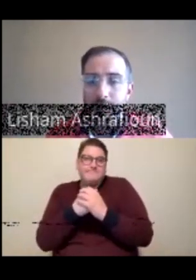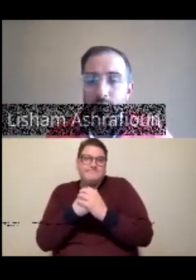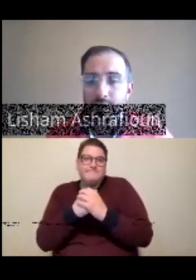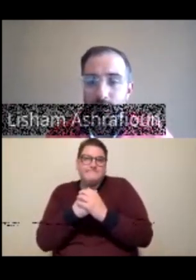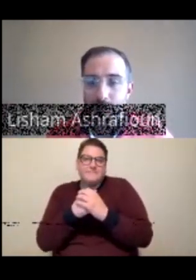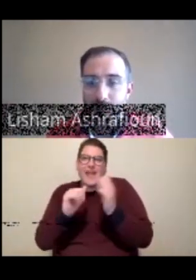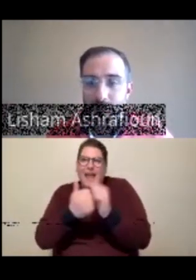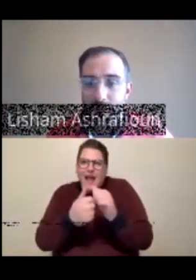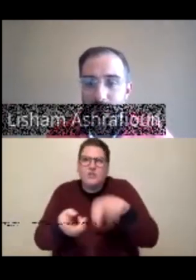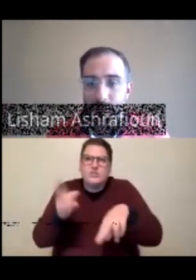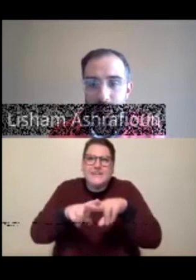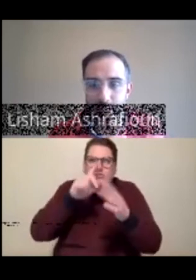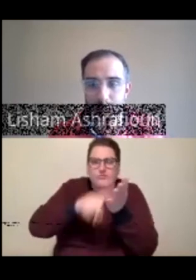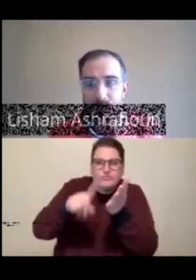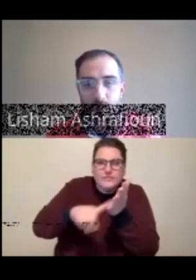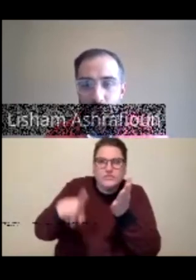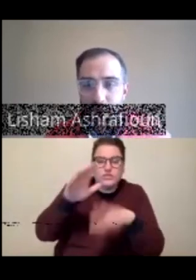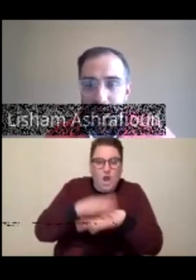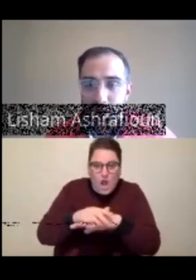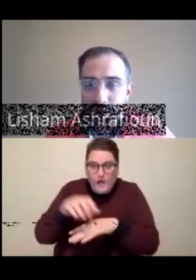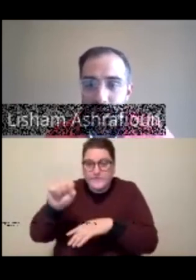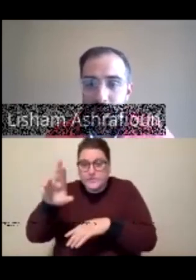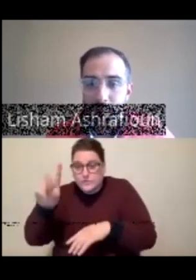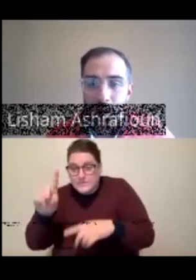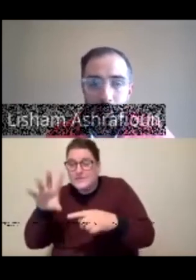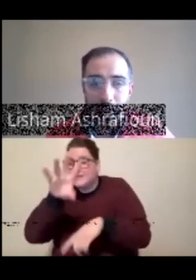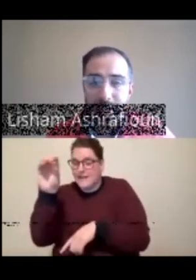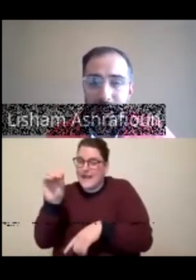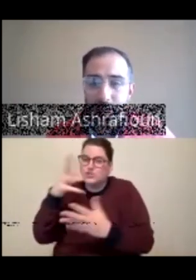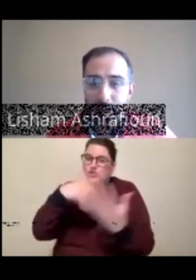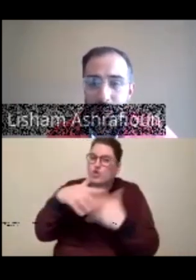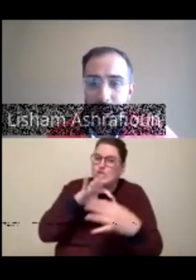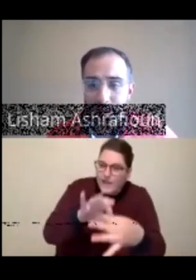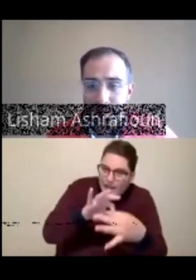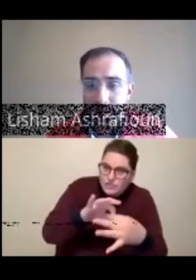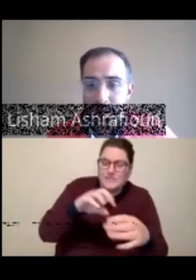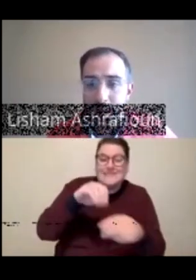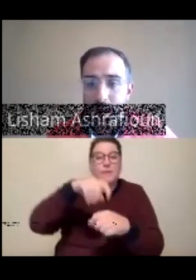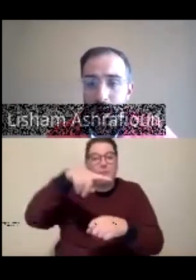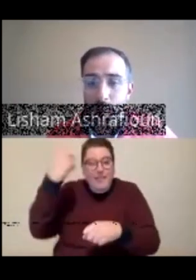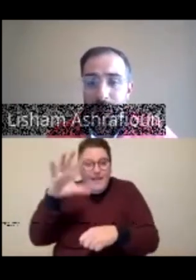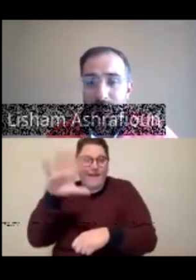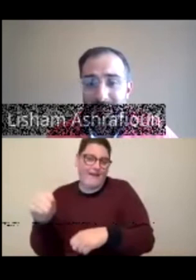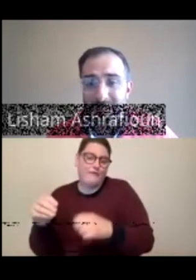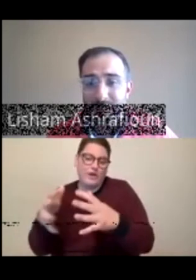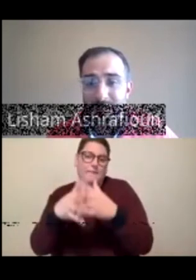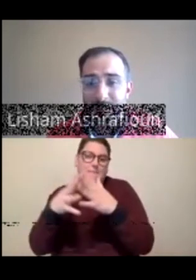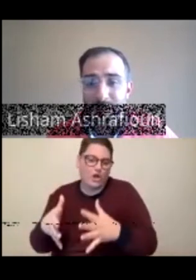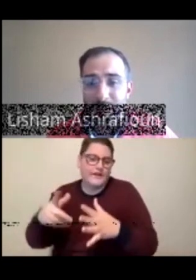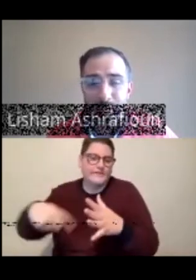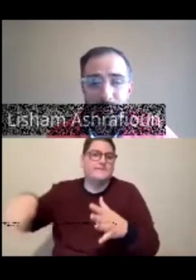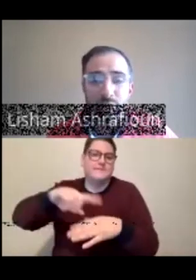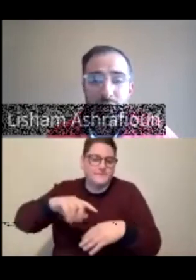how to increase the research on substance use and social connection in Black and African Americans. And we're interested